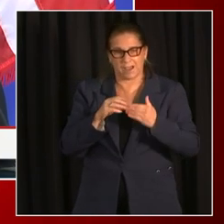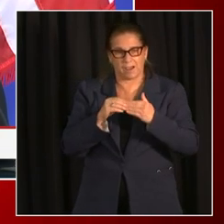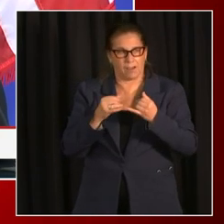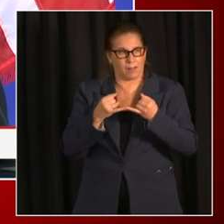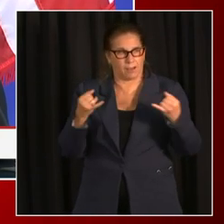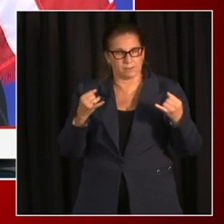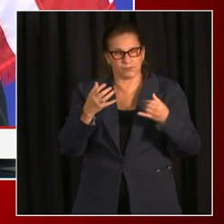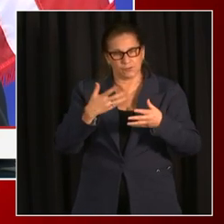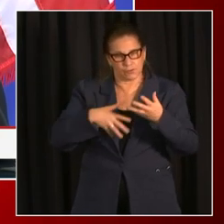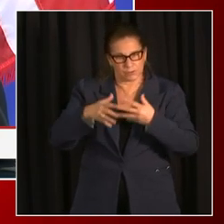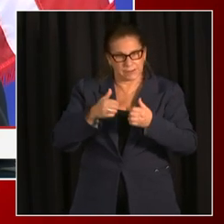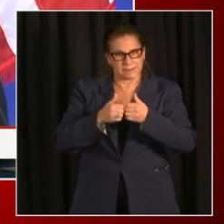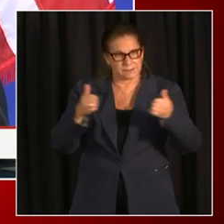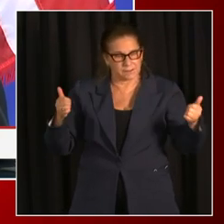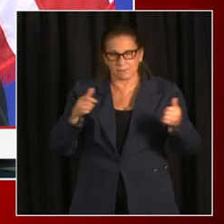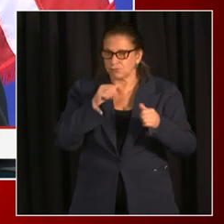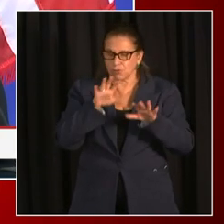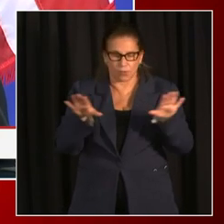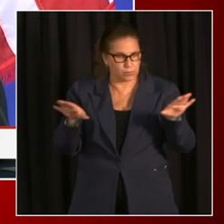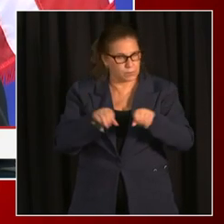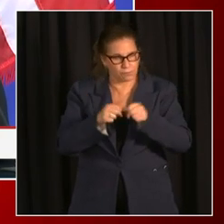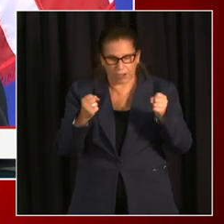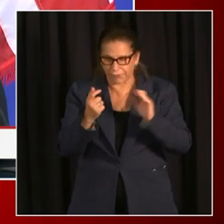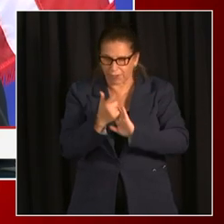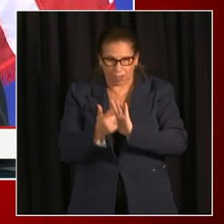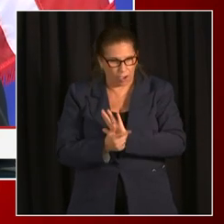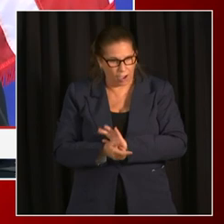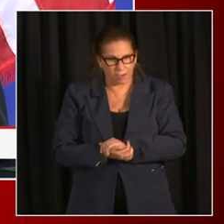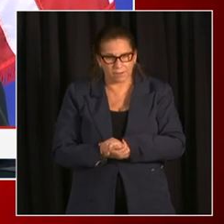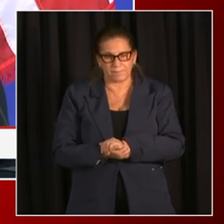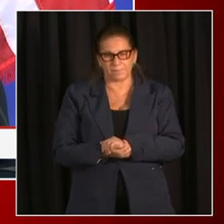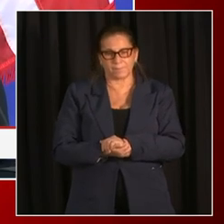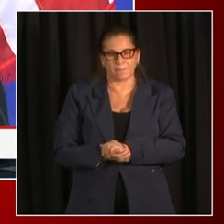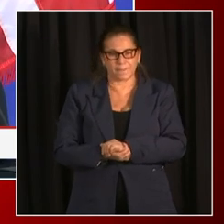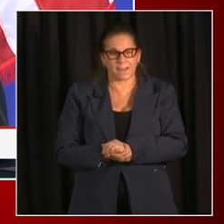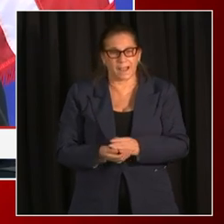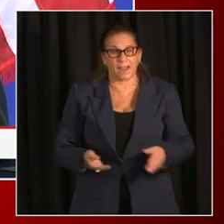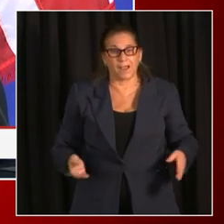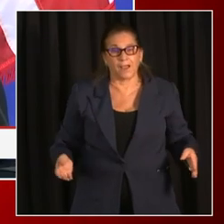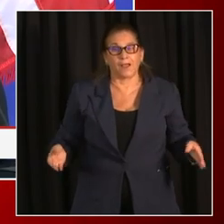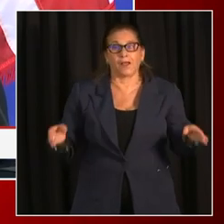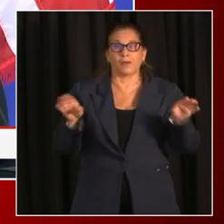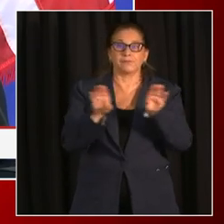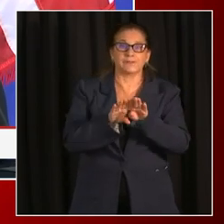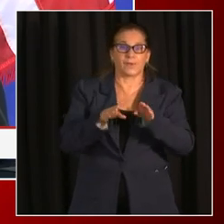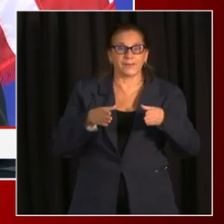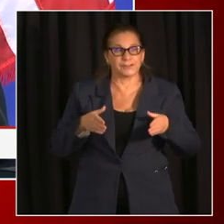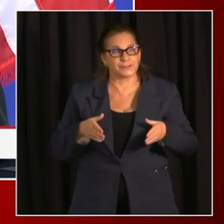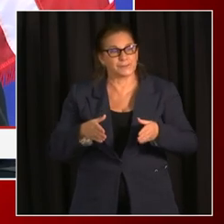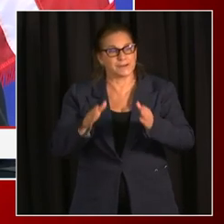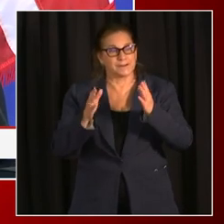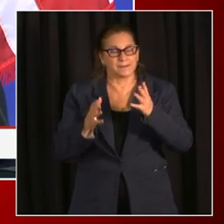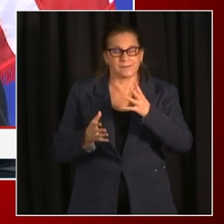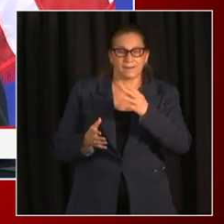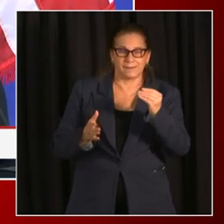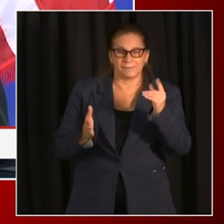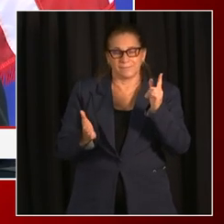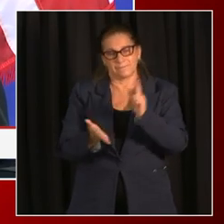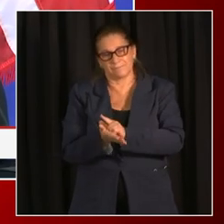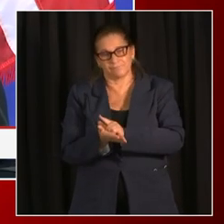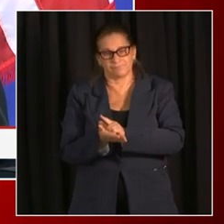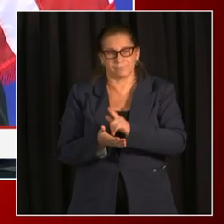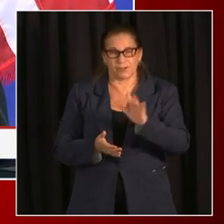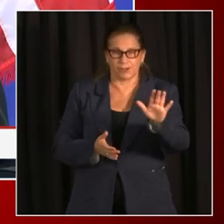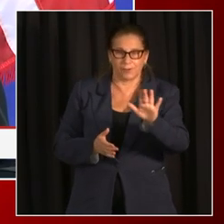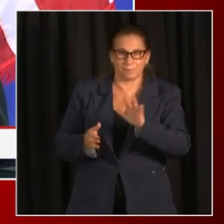not breaking the law, by closing down a street illegally or gathering illegally. So we need the public to